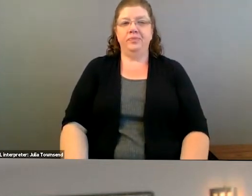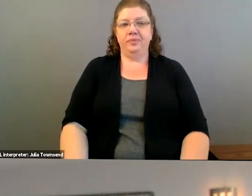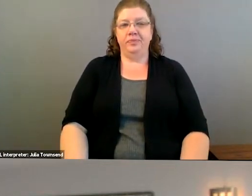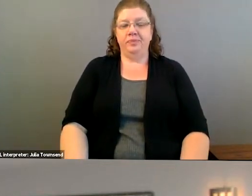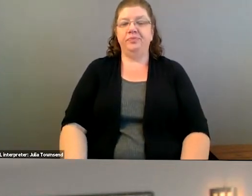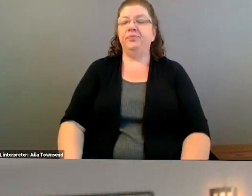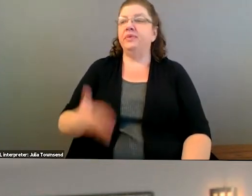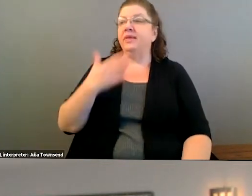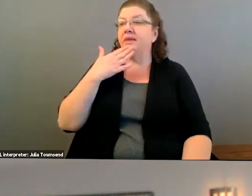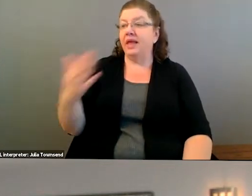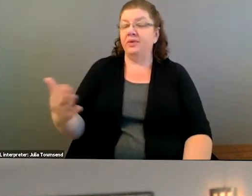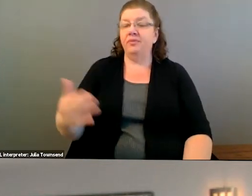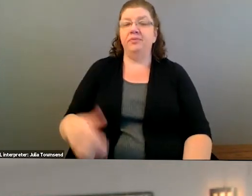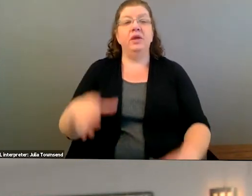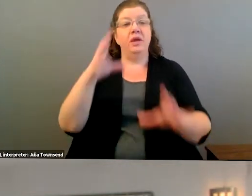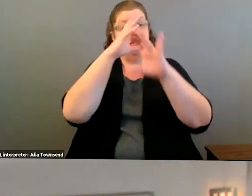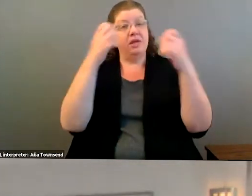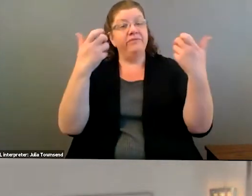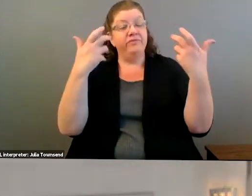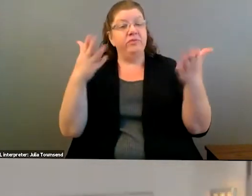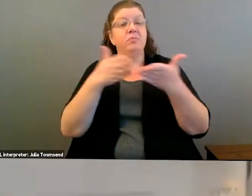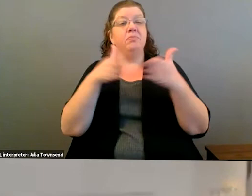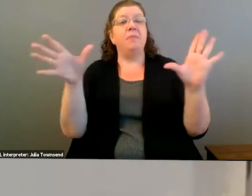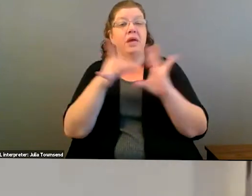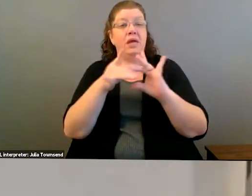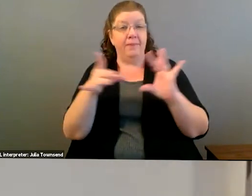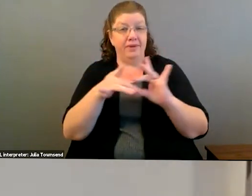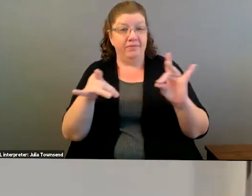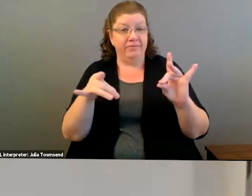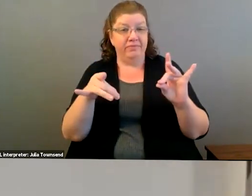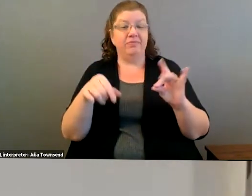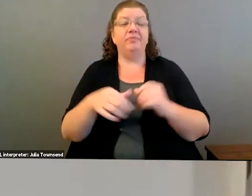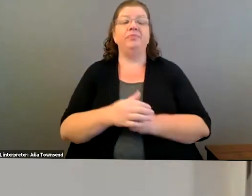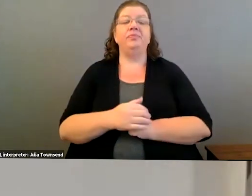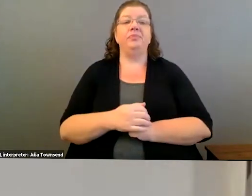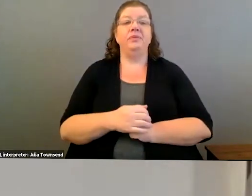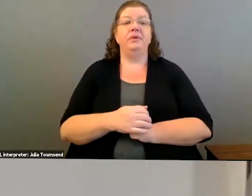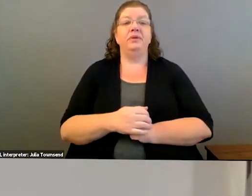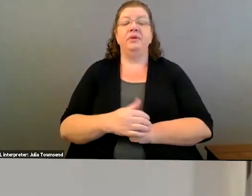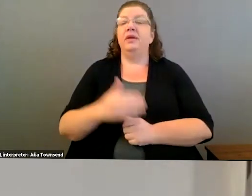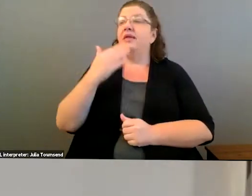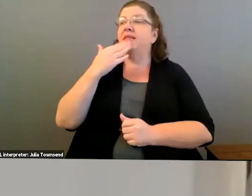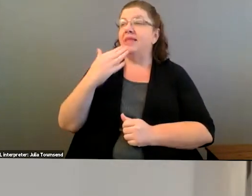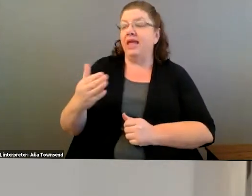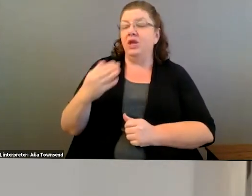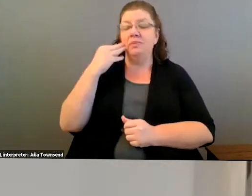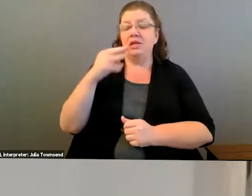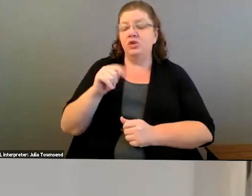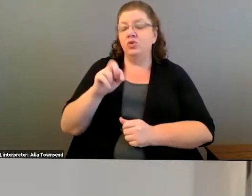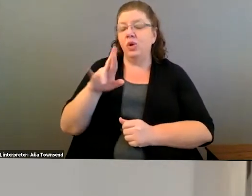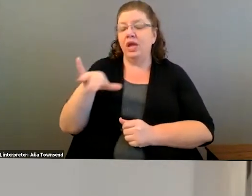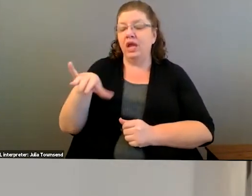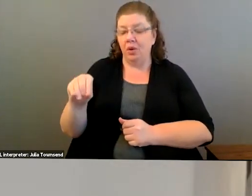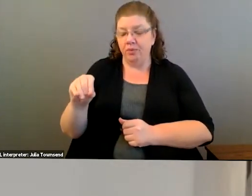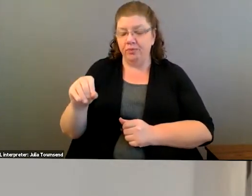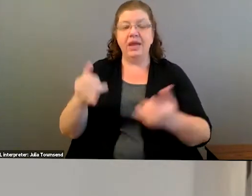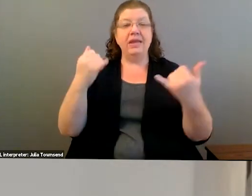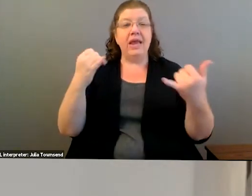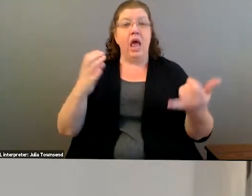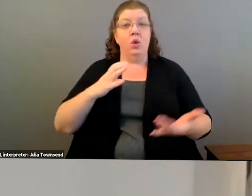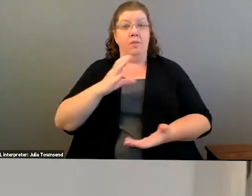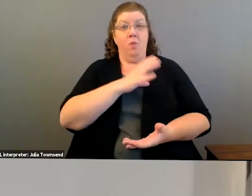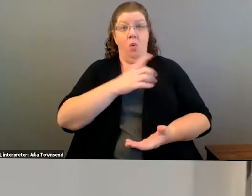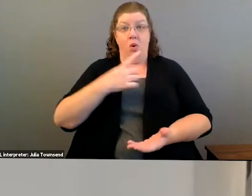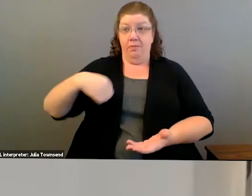Thank you. President Ford, that concludes public comment on this item. Thank you, Ms. Trujillo. And now the board members and I are